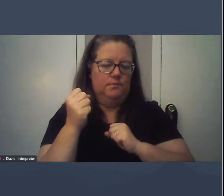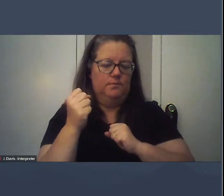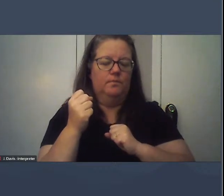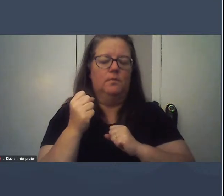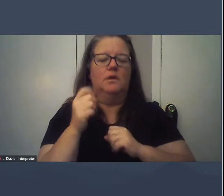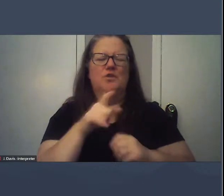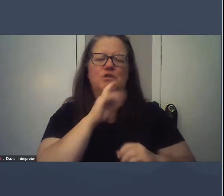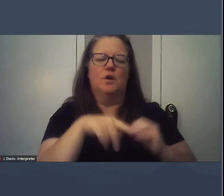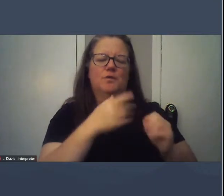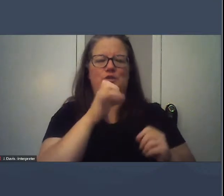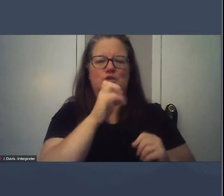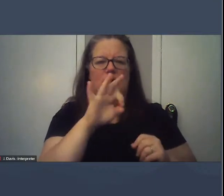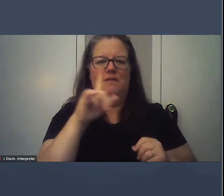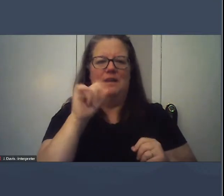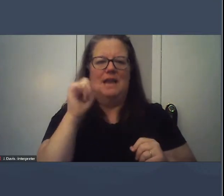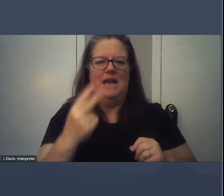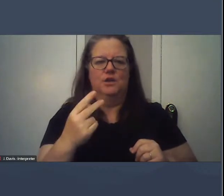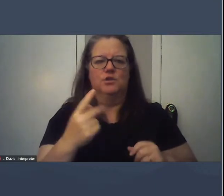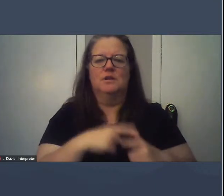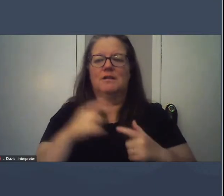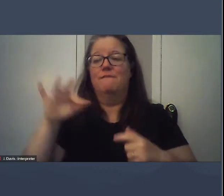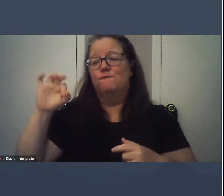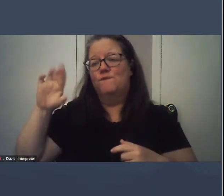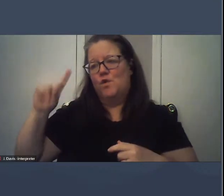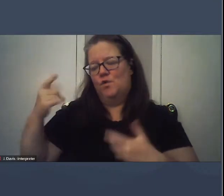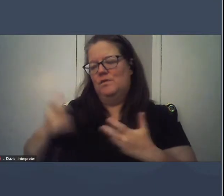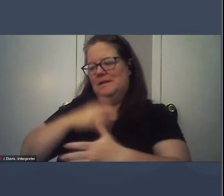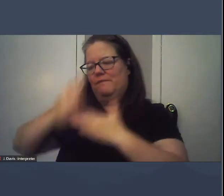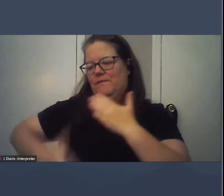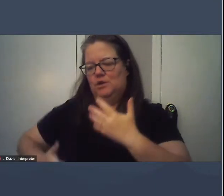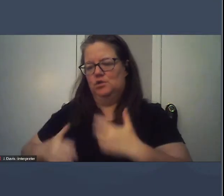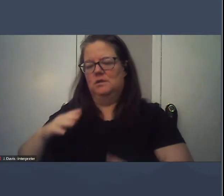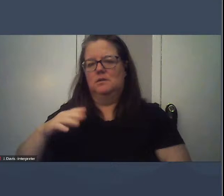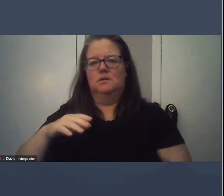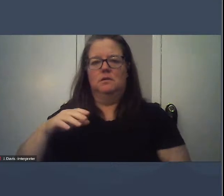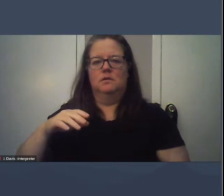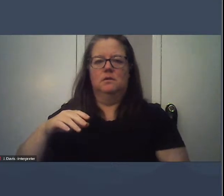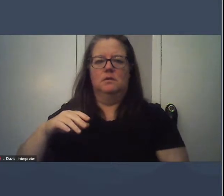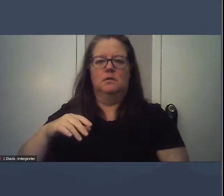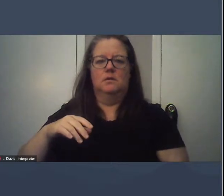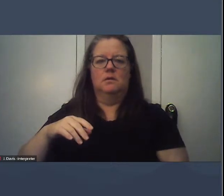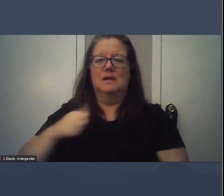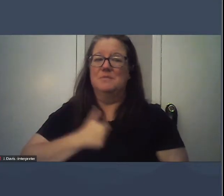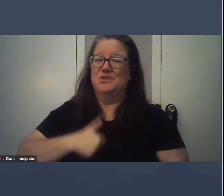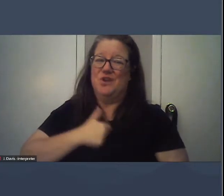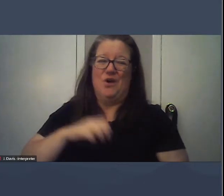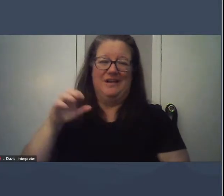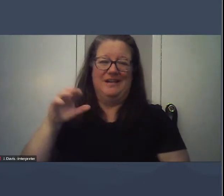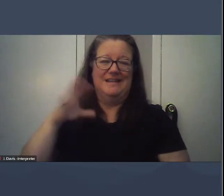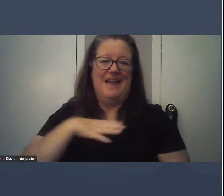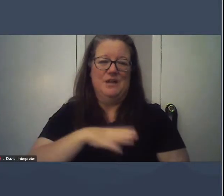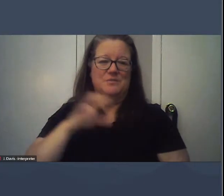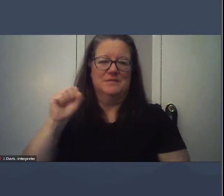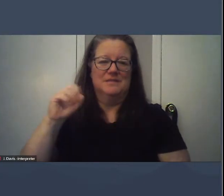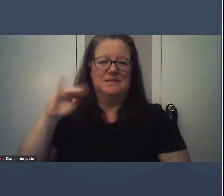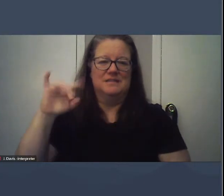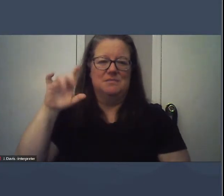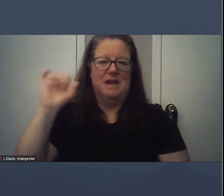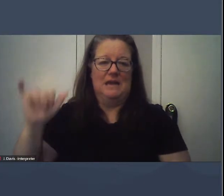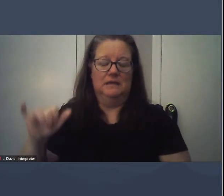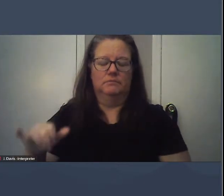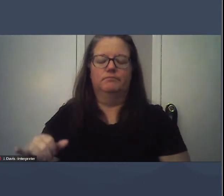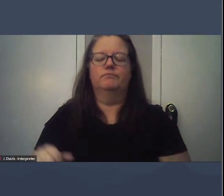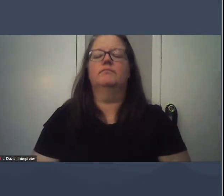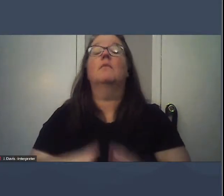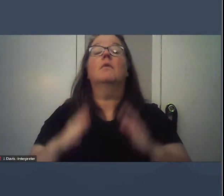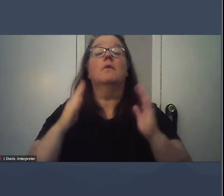Ford. And then we're closing out. I'm so sorry, Councilman Smiley. Y'all don't want less today. Thank you.